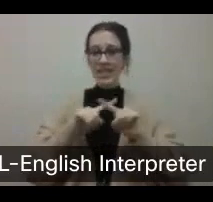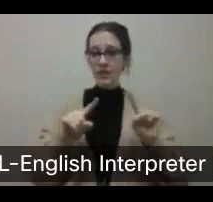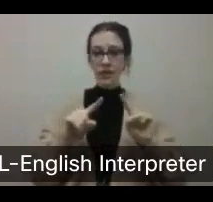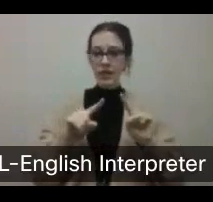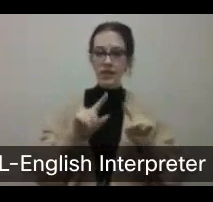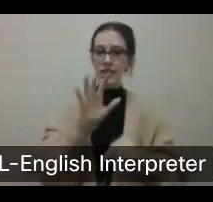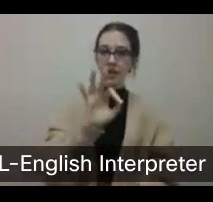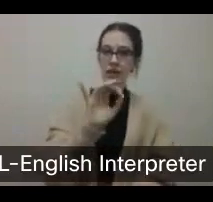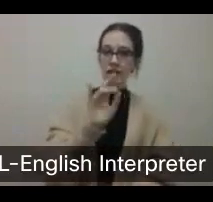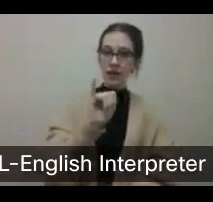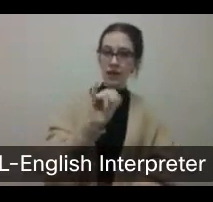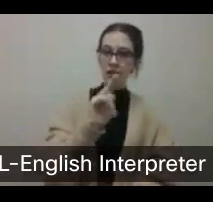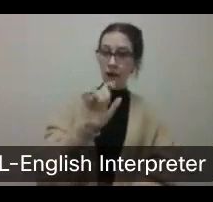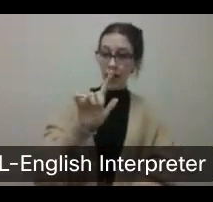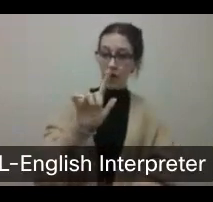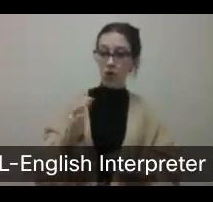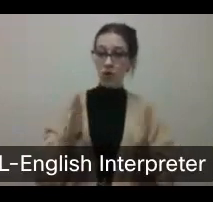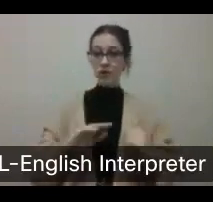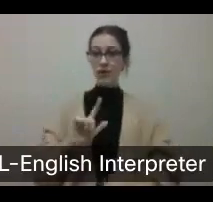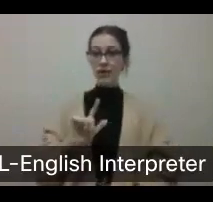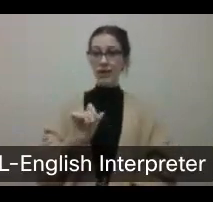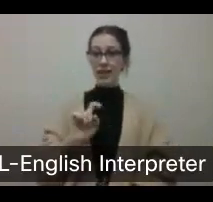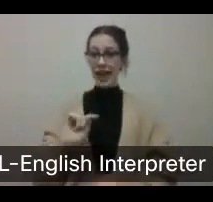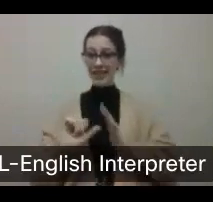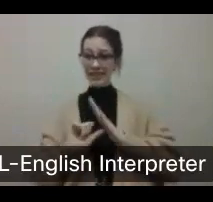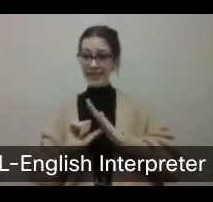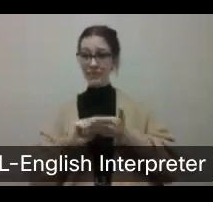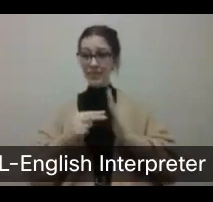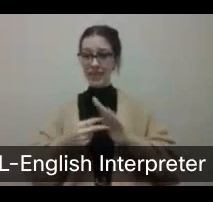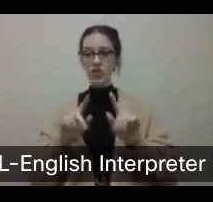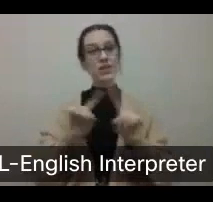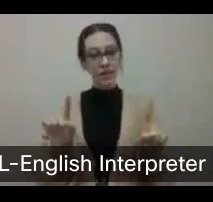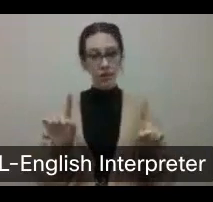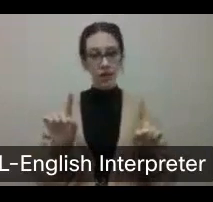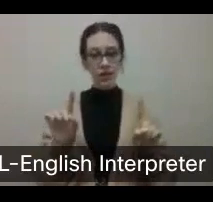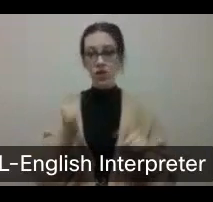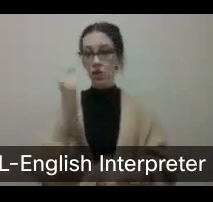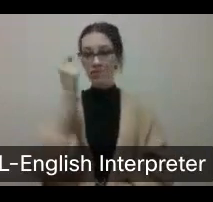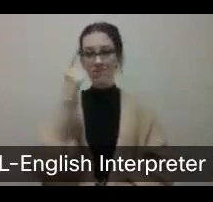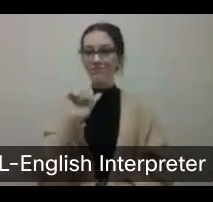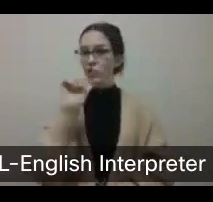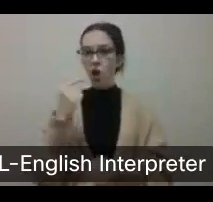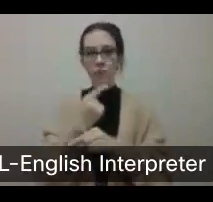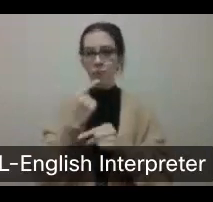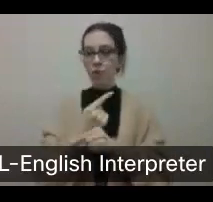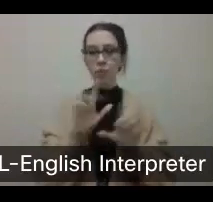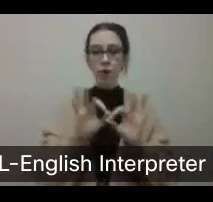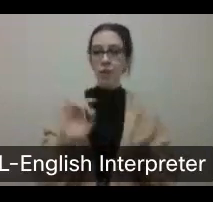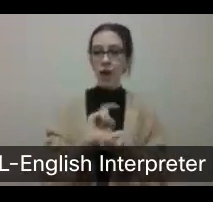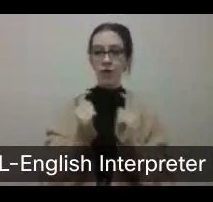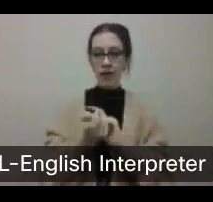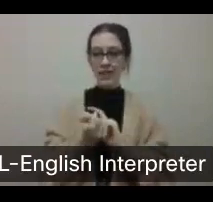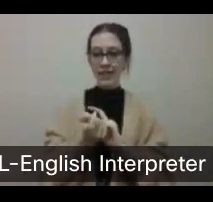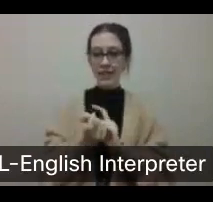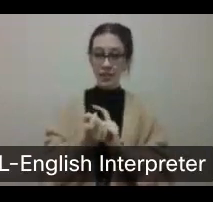the original text, which is what we do not want to do. Going on to the next sentence, probably only about 10% of your